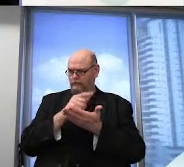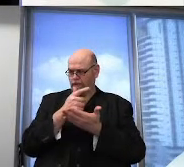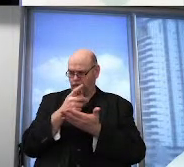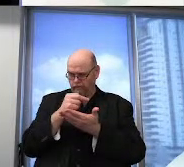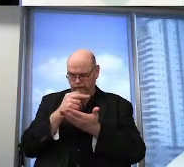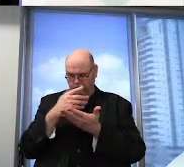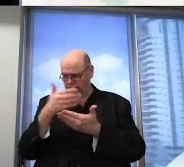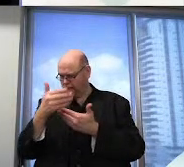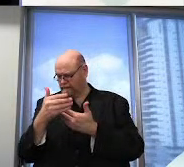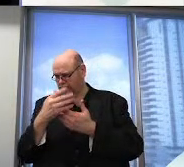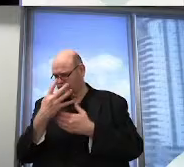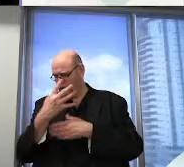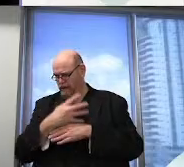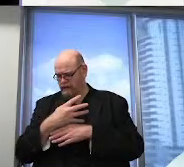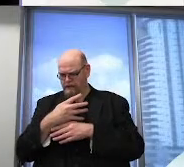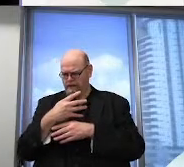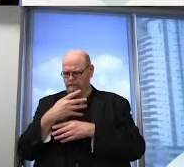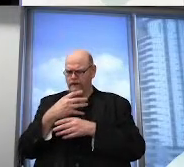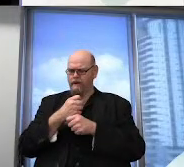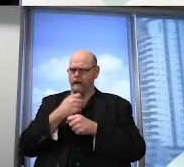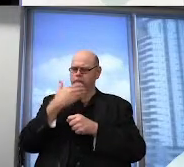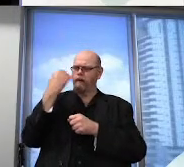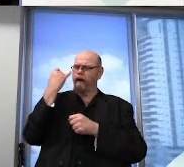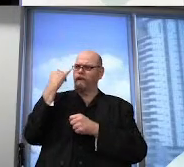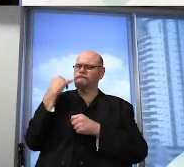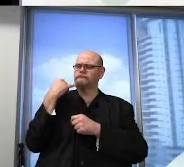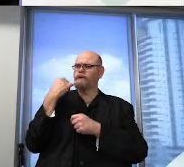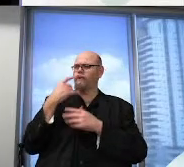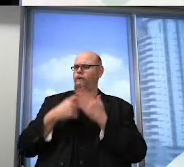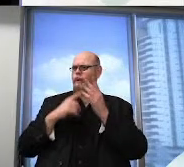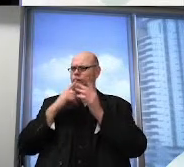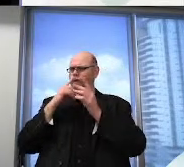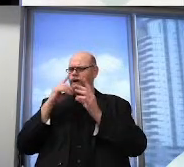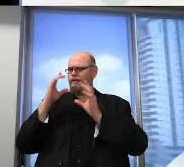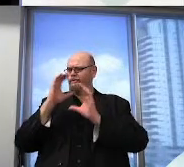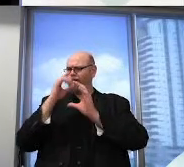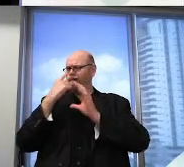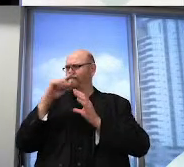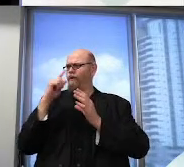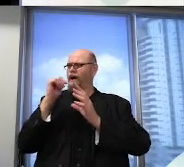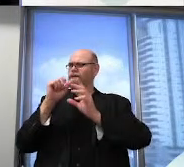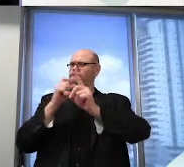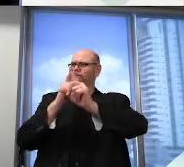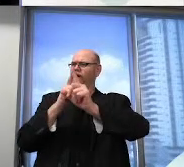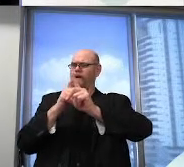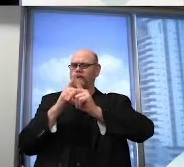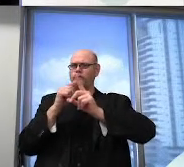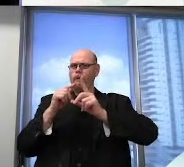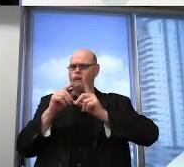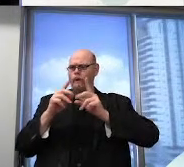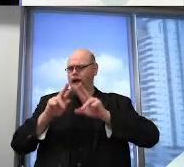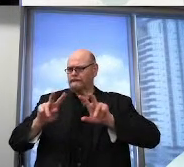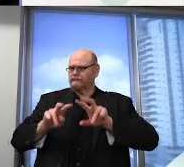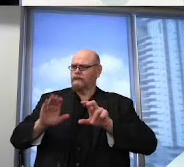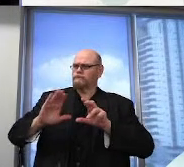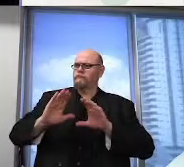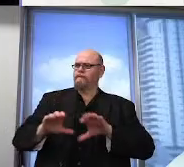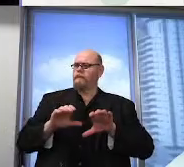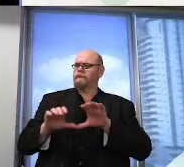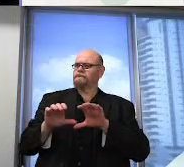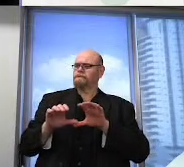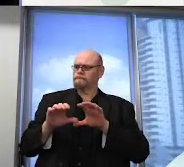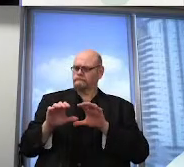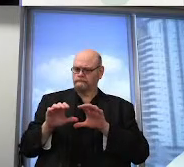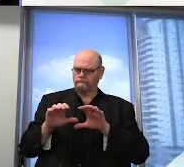we'll get a better sense of what it is that we can look for as a target to assess your performance and to